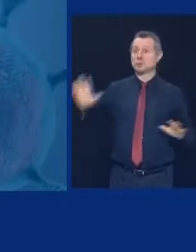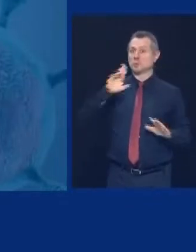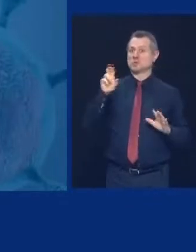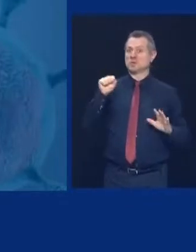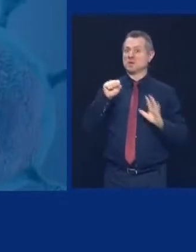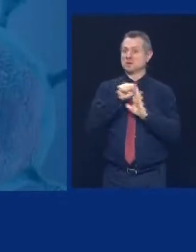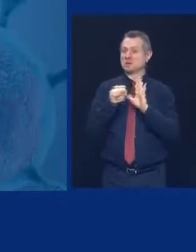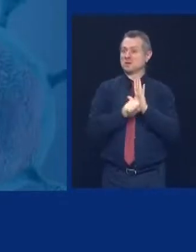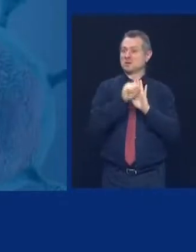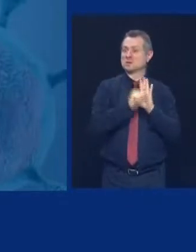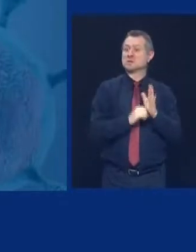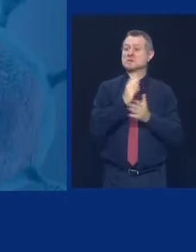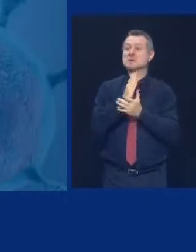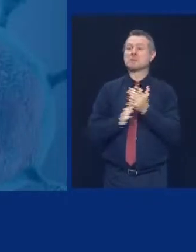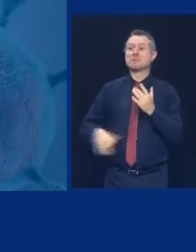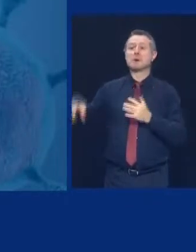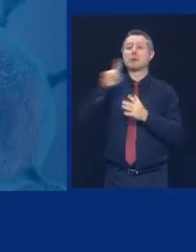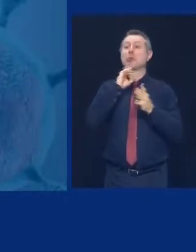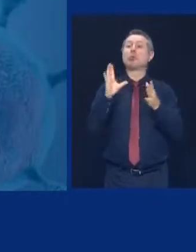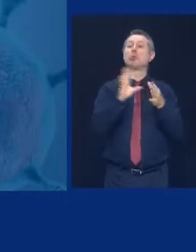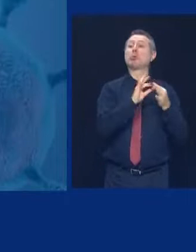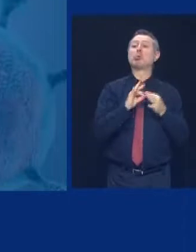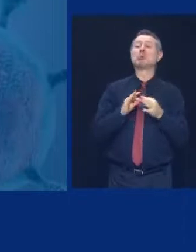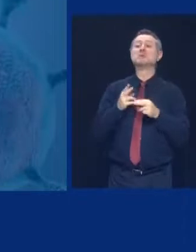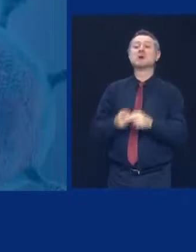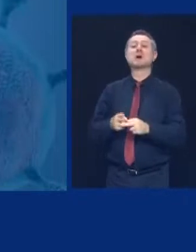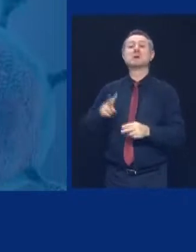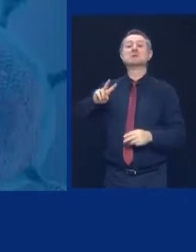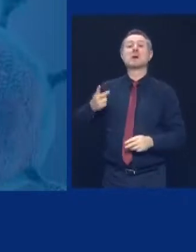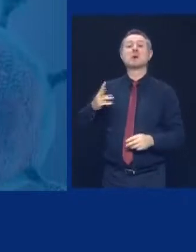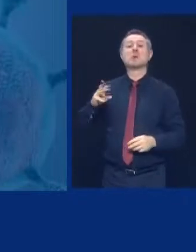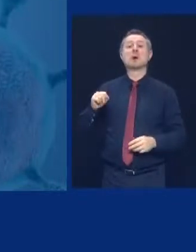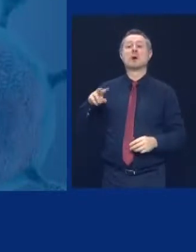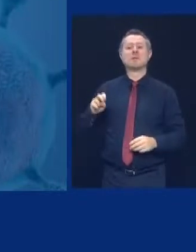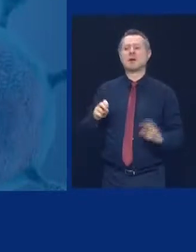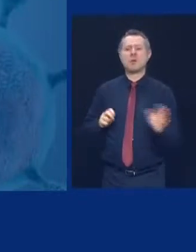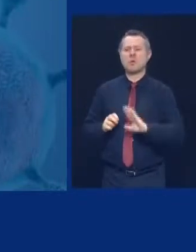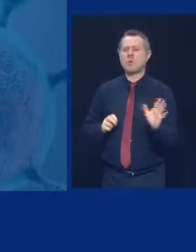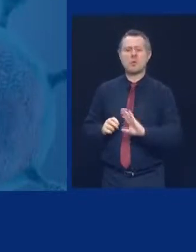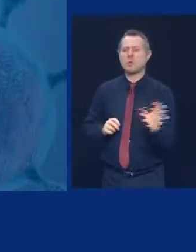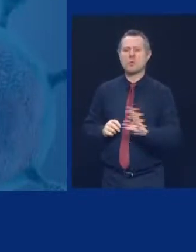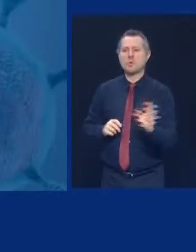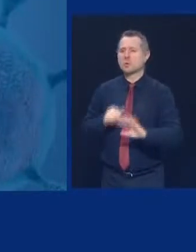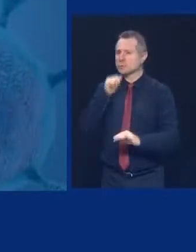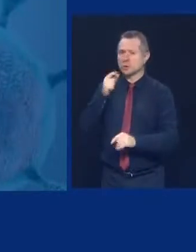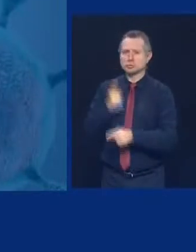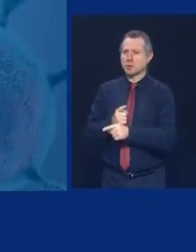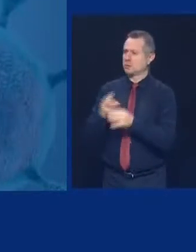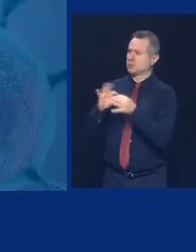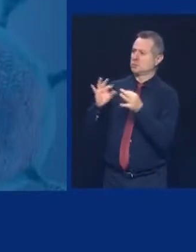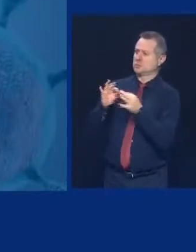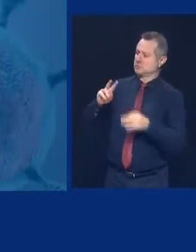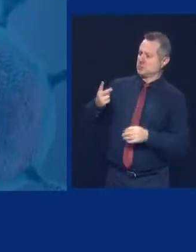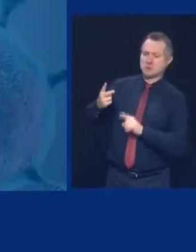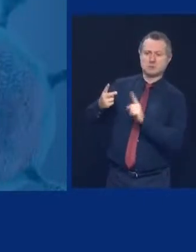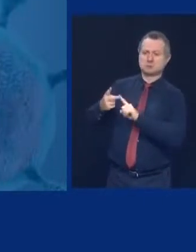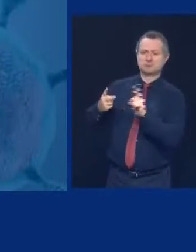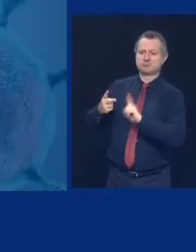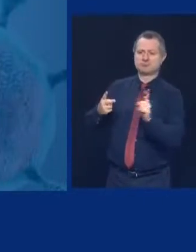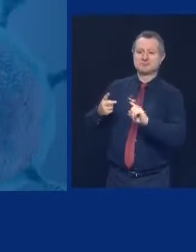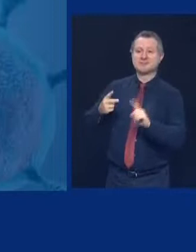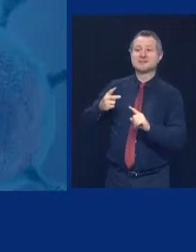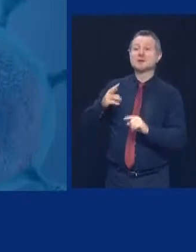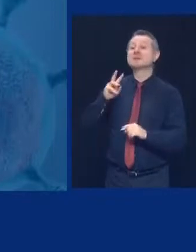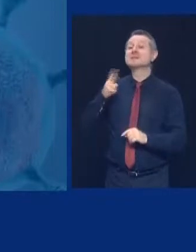second wave. It's not the second wave, not correct. Second wave was